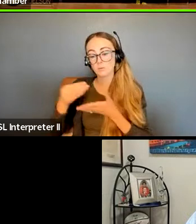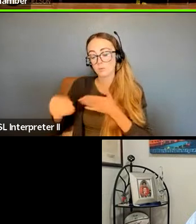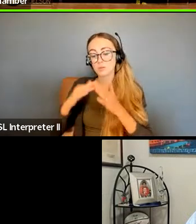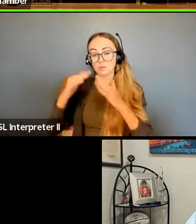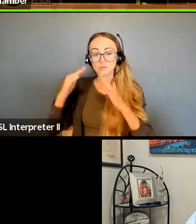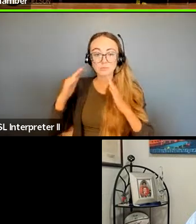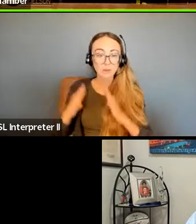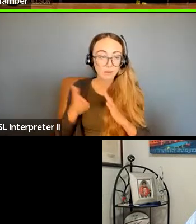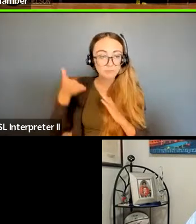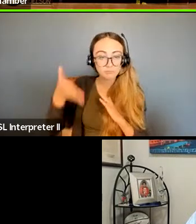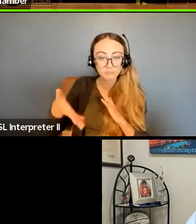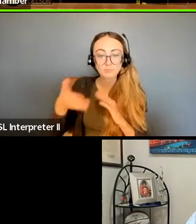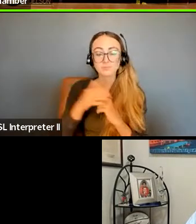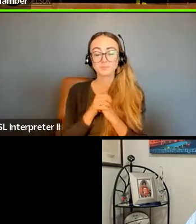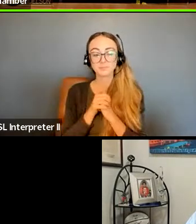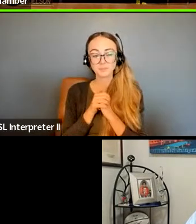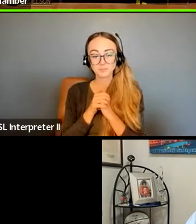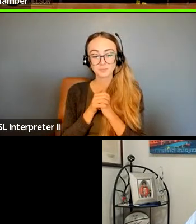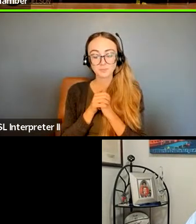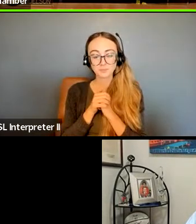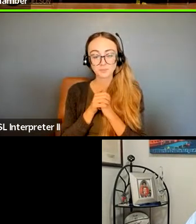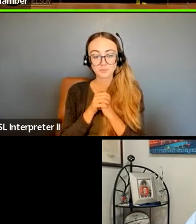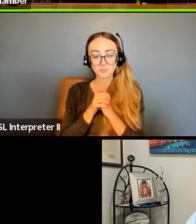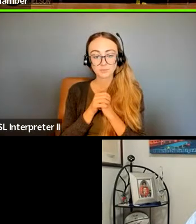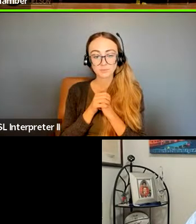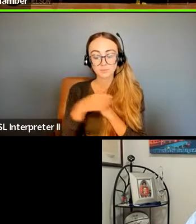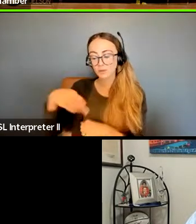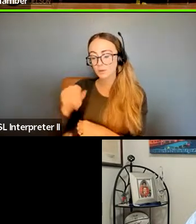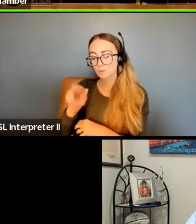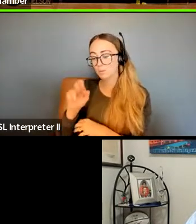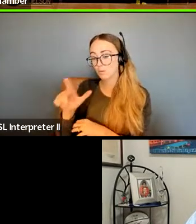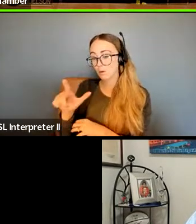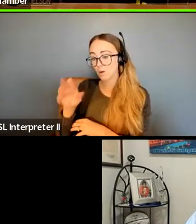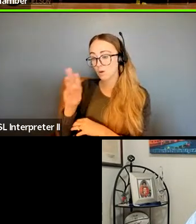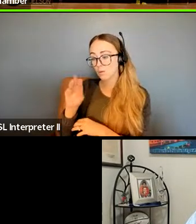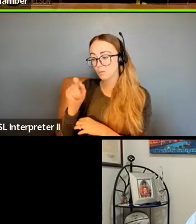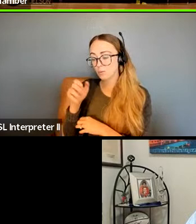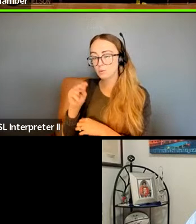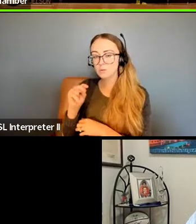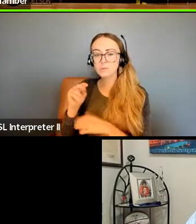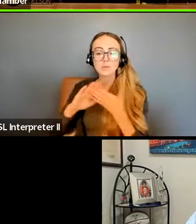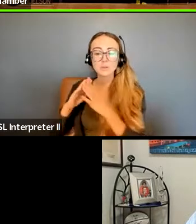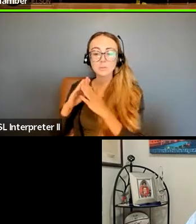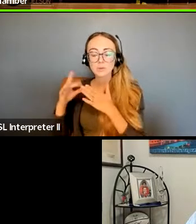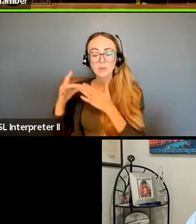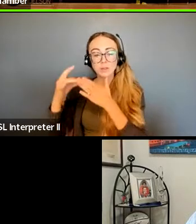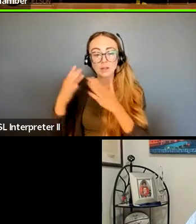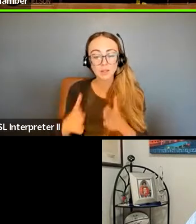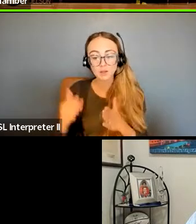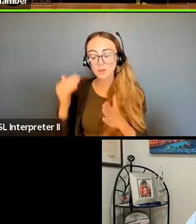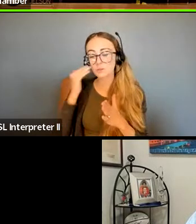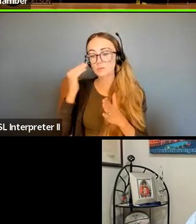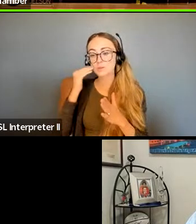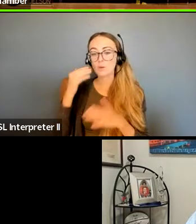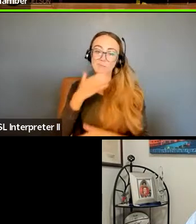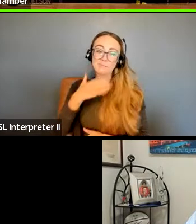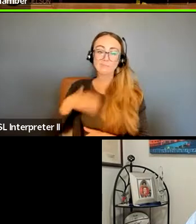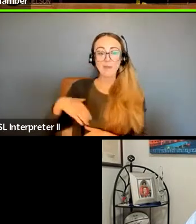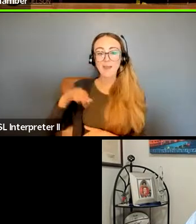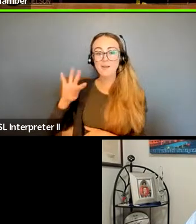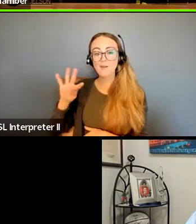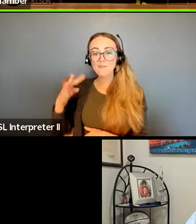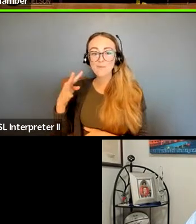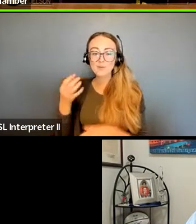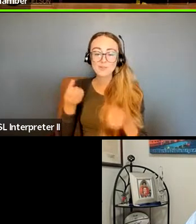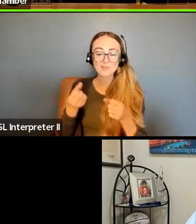in the Eckington neighborhood. Paul Wooten was a community leader who was affectionately known as the mayor of 4th Street. In